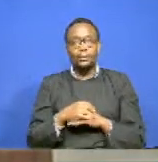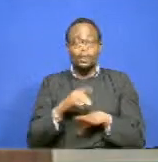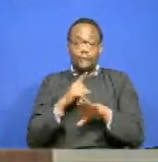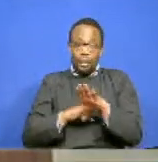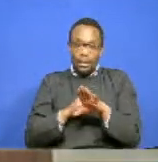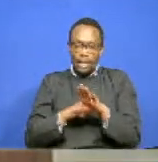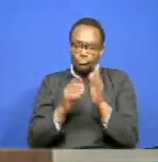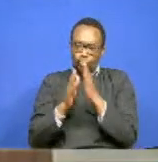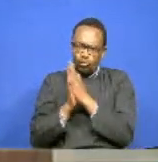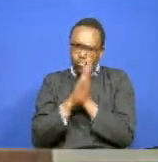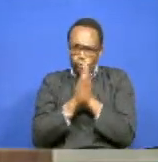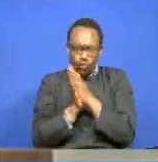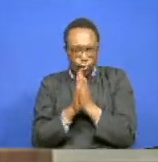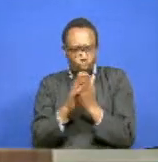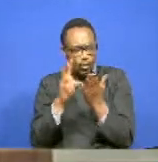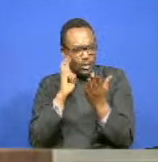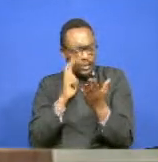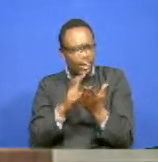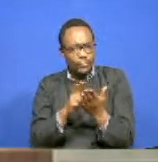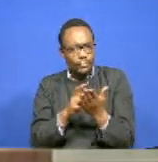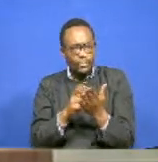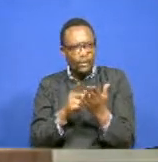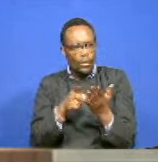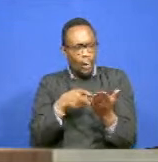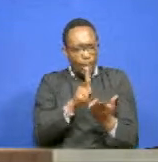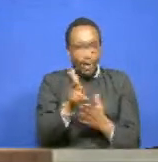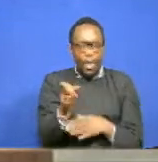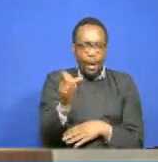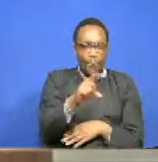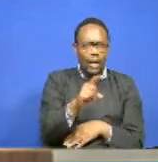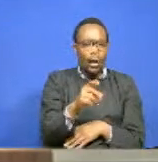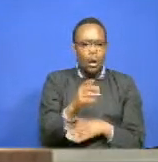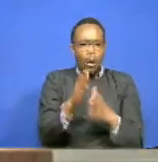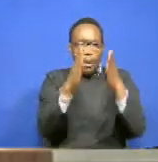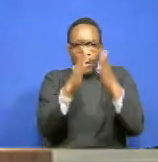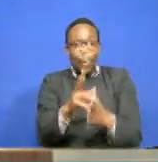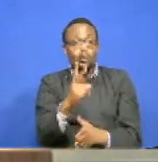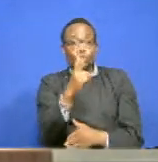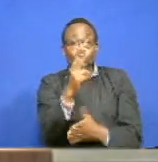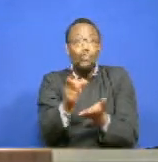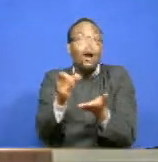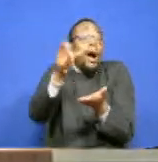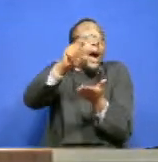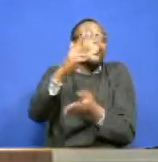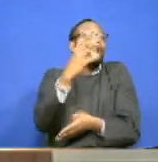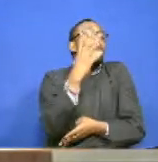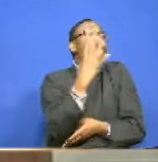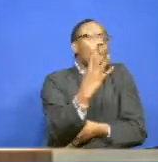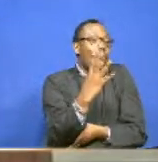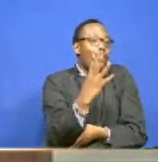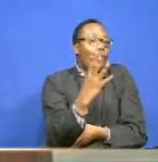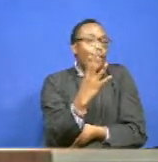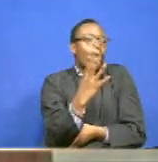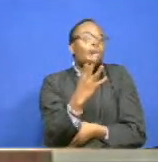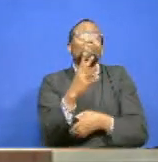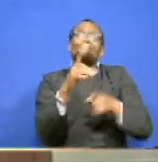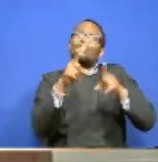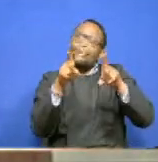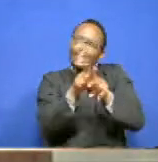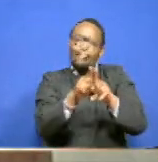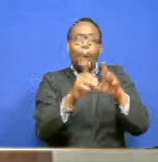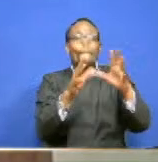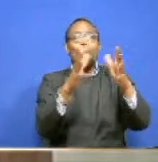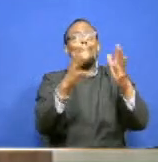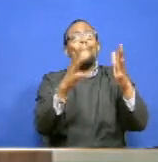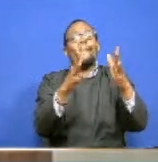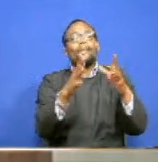the story, the return of the talents, even the one with the two only added to make it four, had the same praise